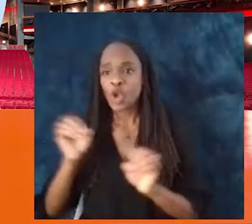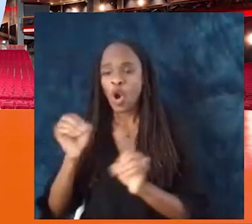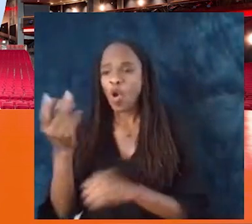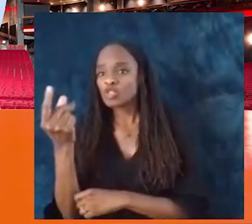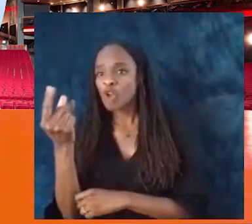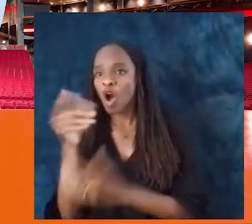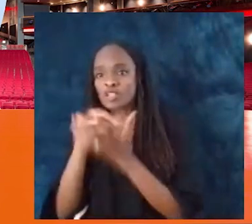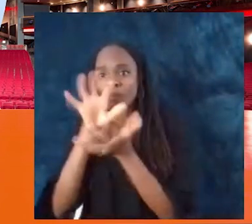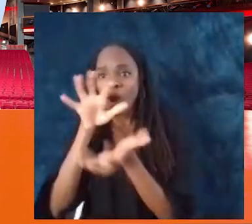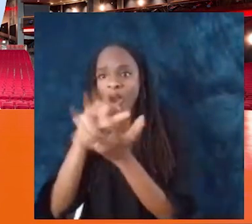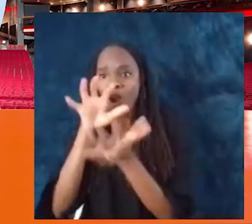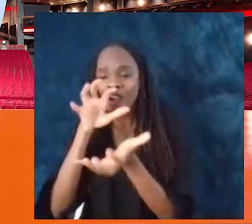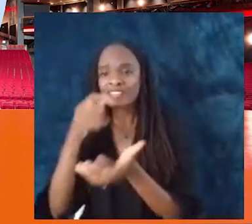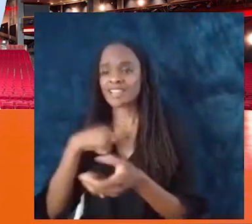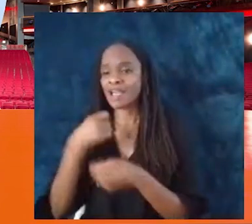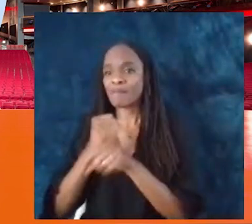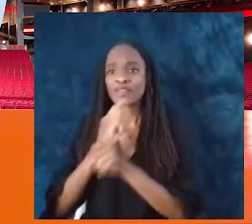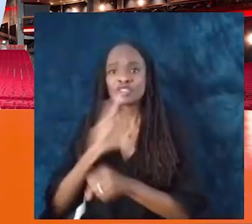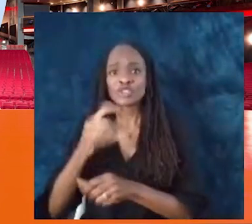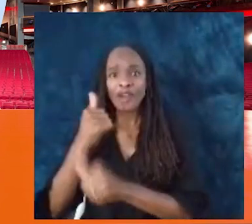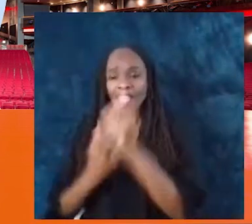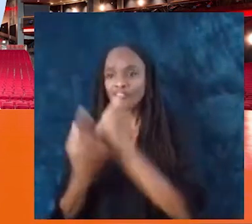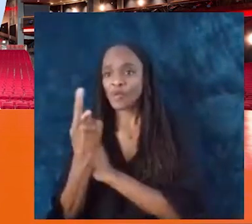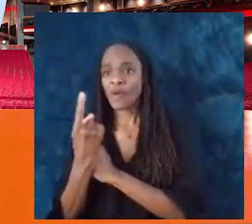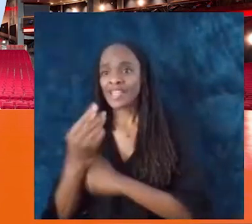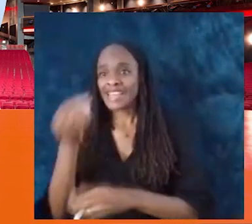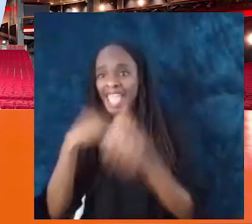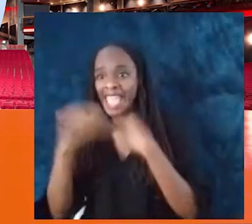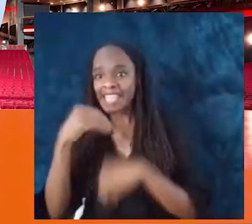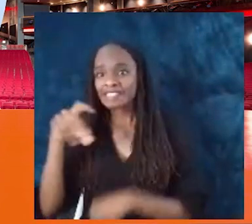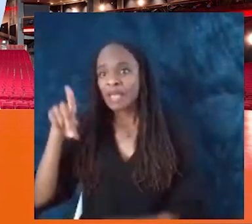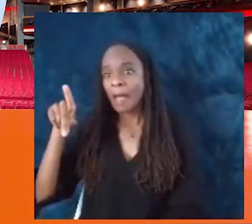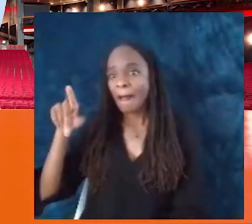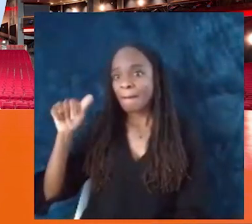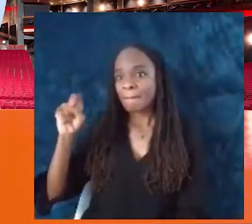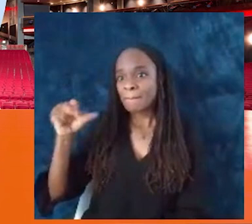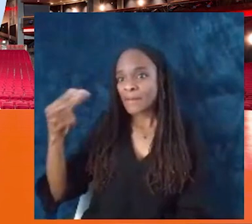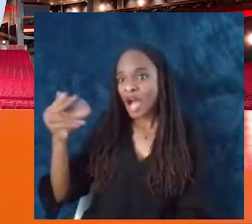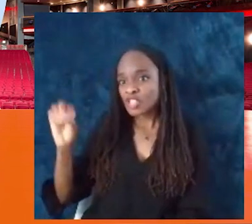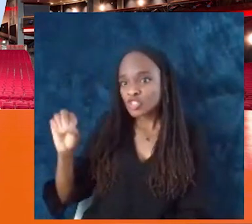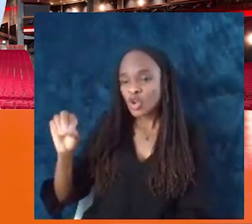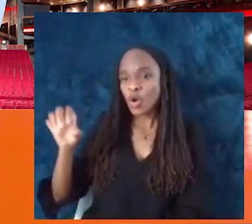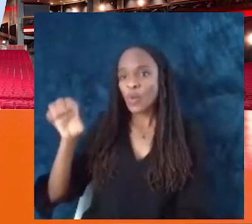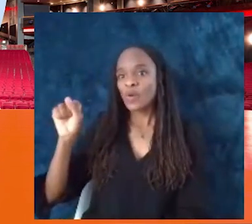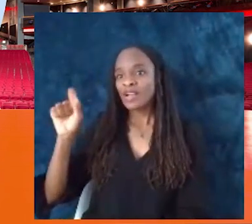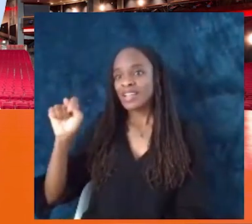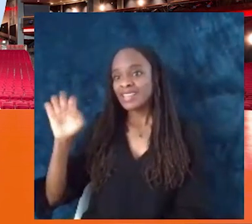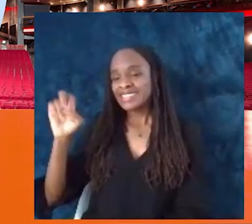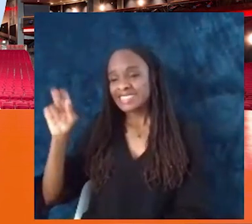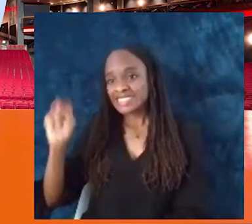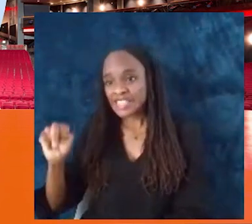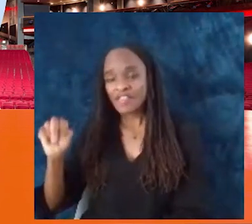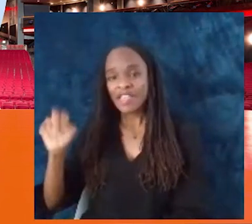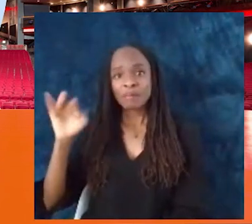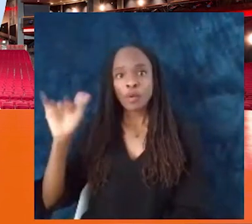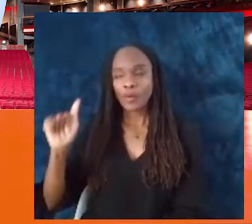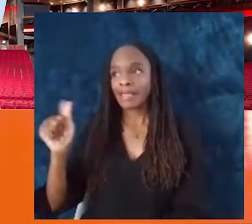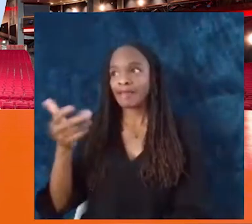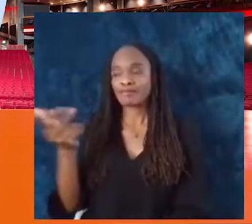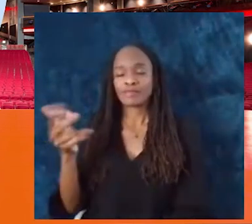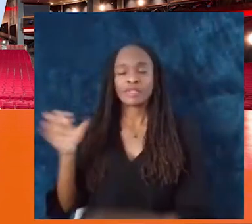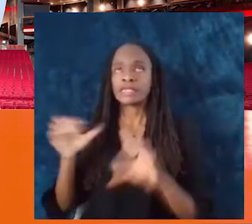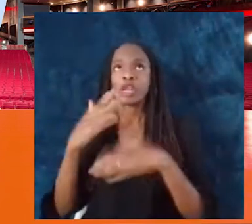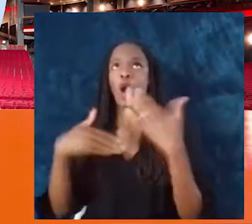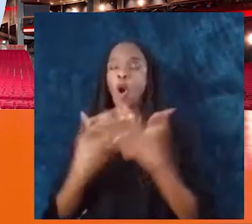everyone ate. And Pancho, Steven, and Maria did all of the work, the hard work. They made